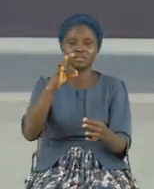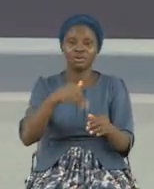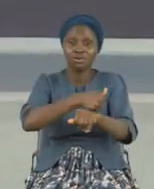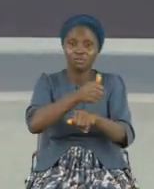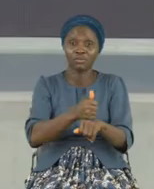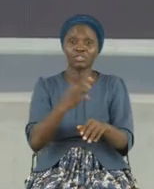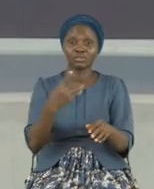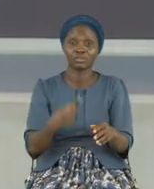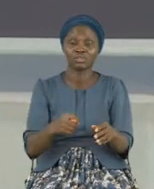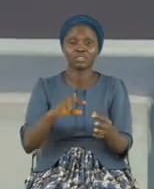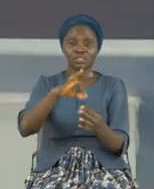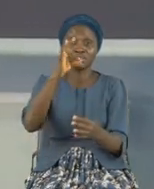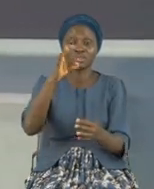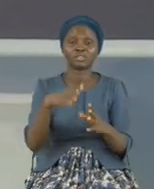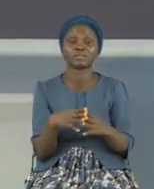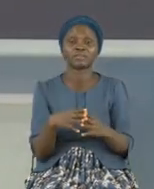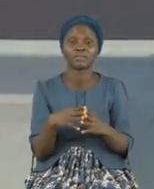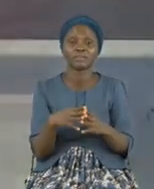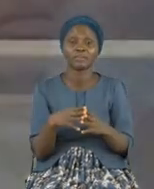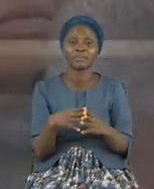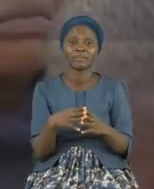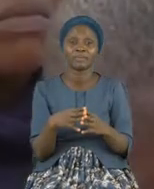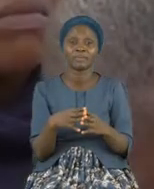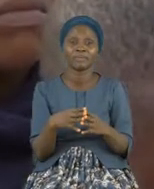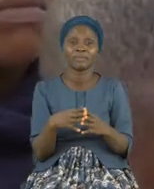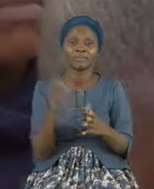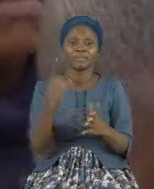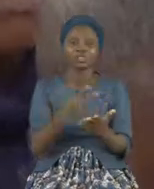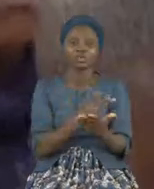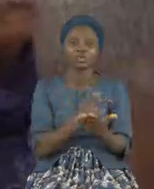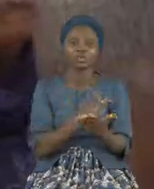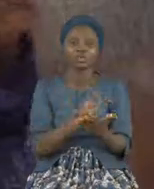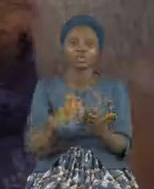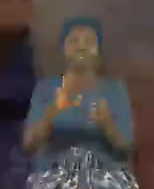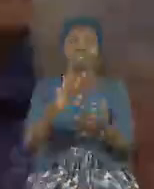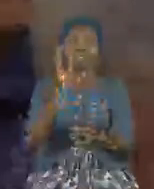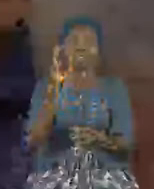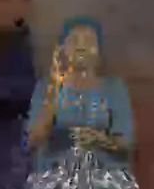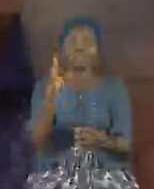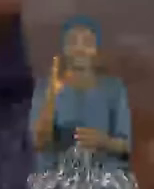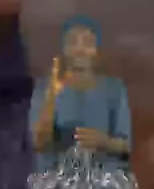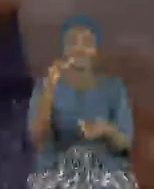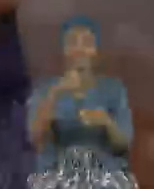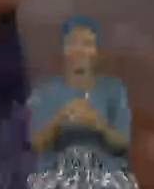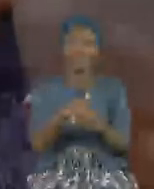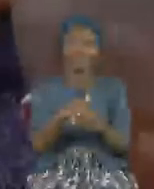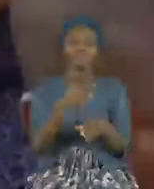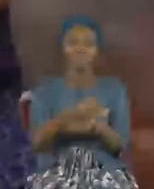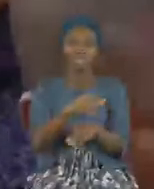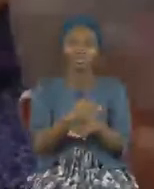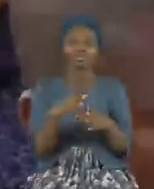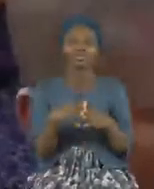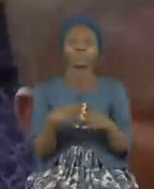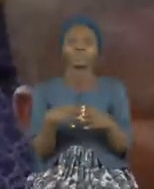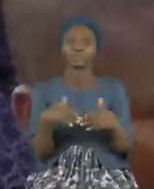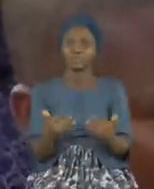Confirmation of the Spirit, the Holy Spirit in ministry. Now, when